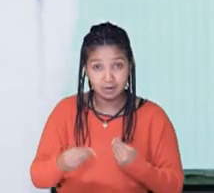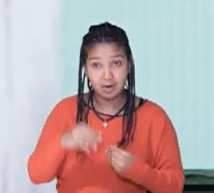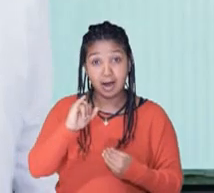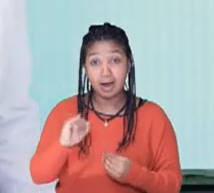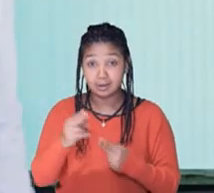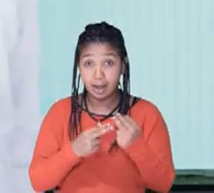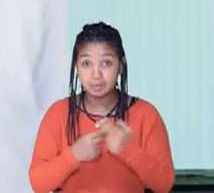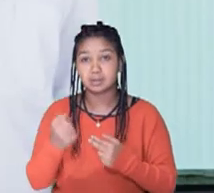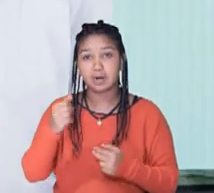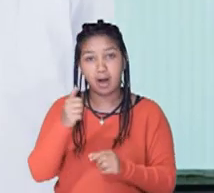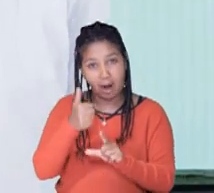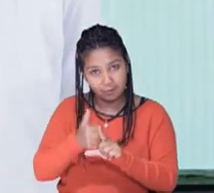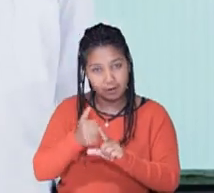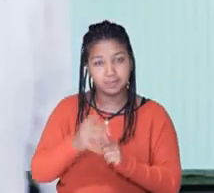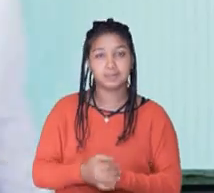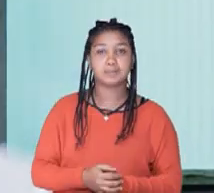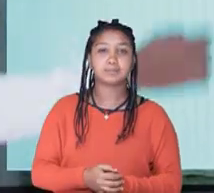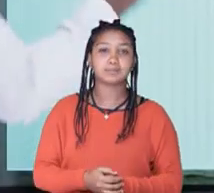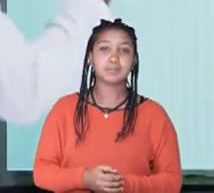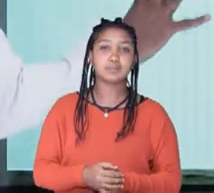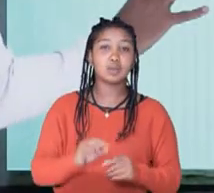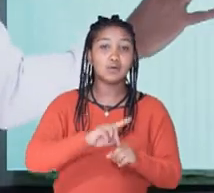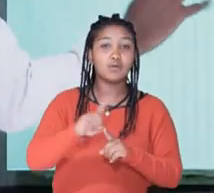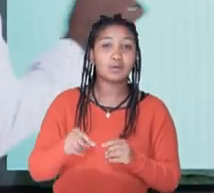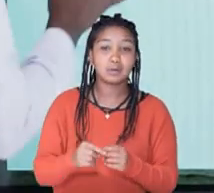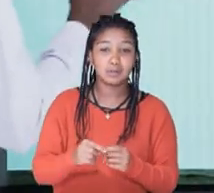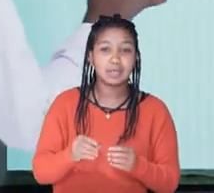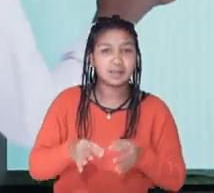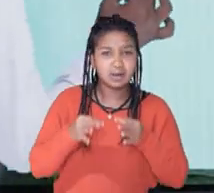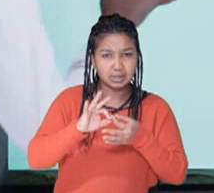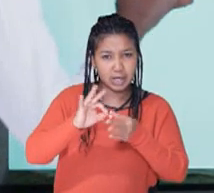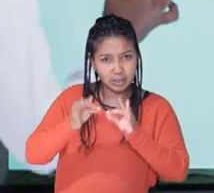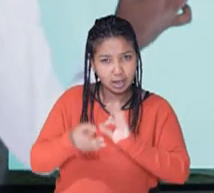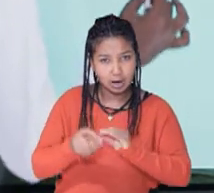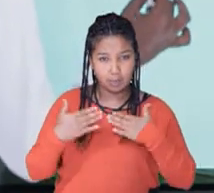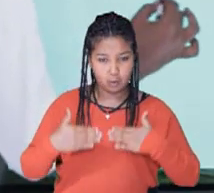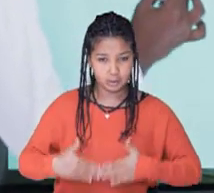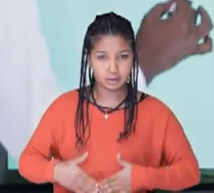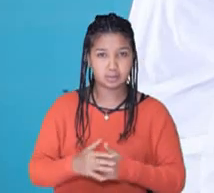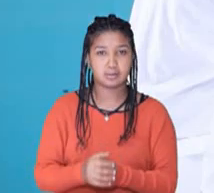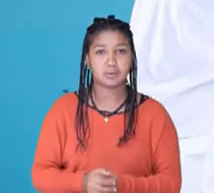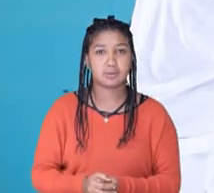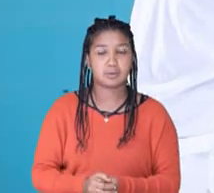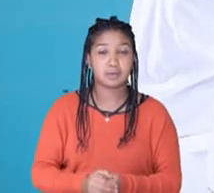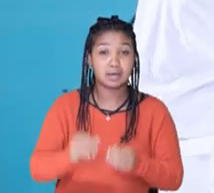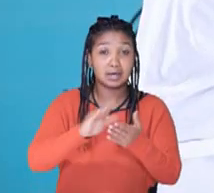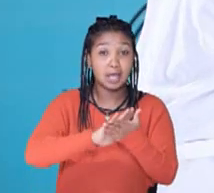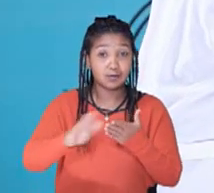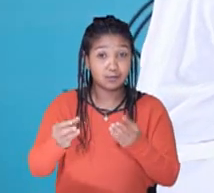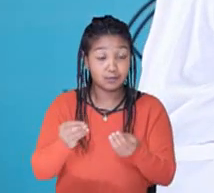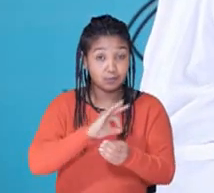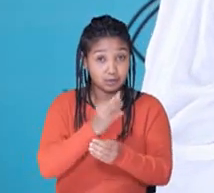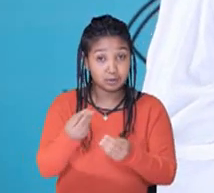I times alpha. For a translational body, net force is